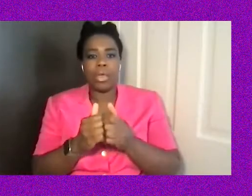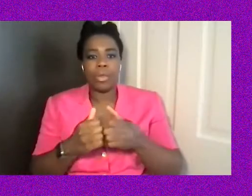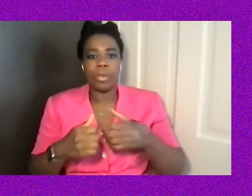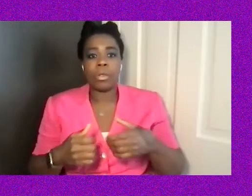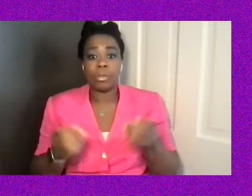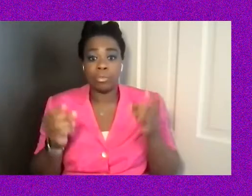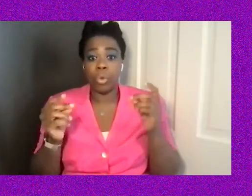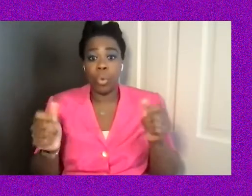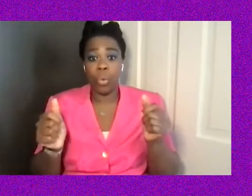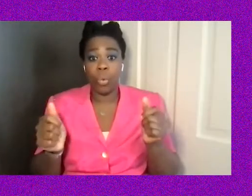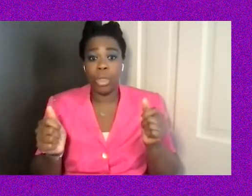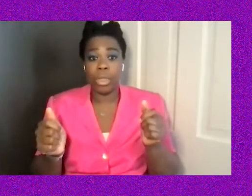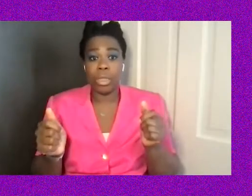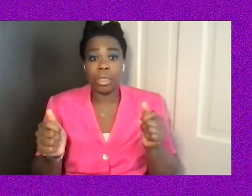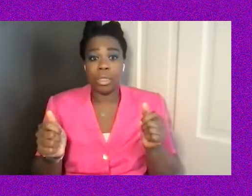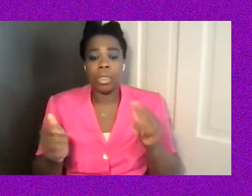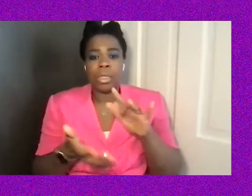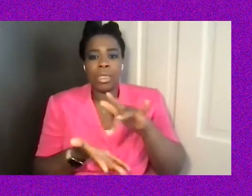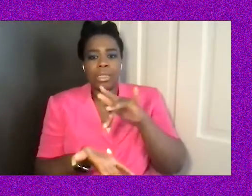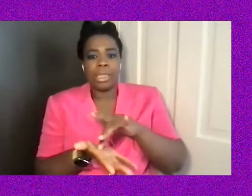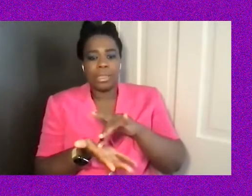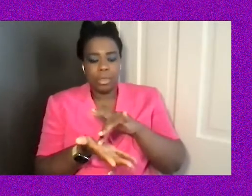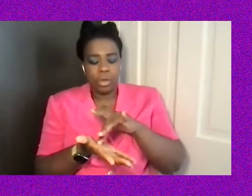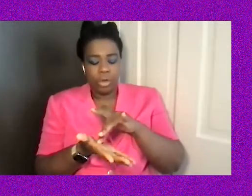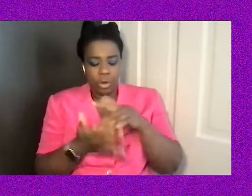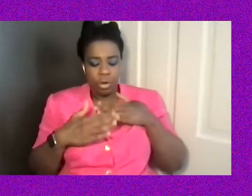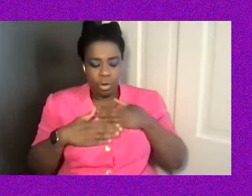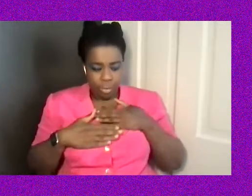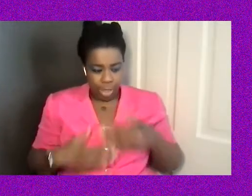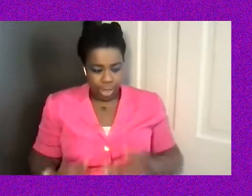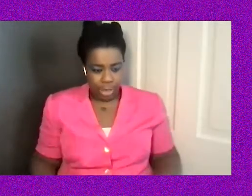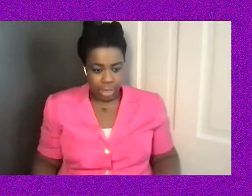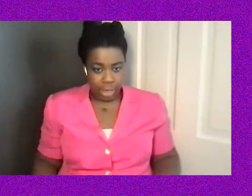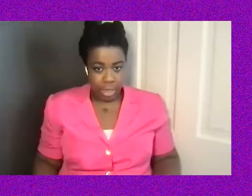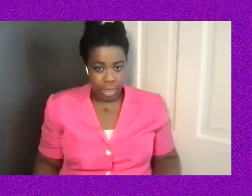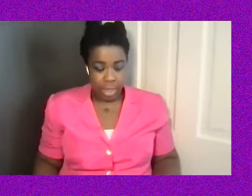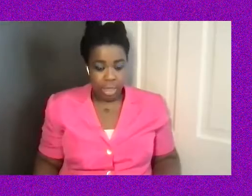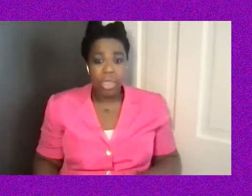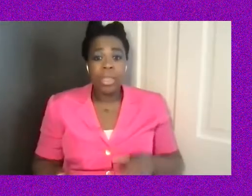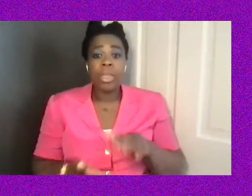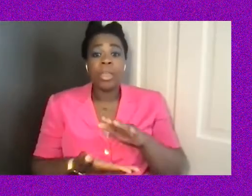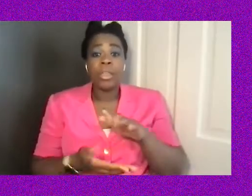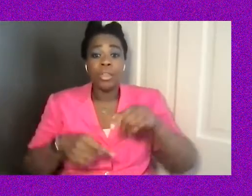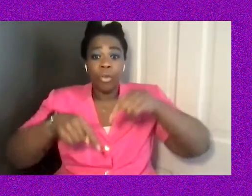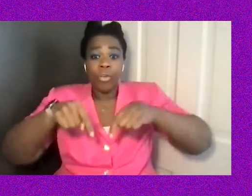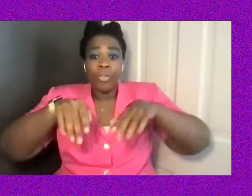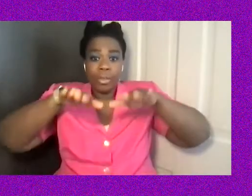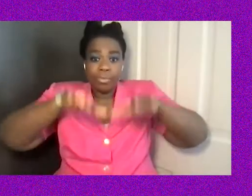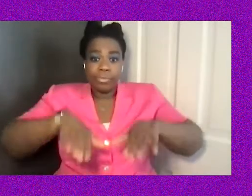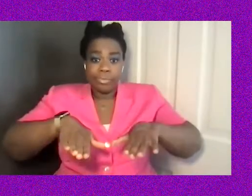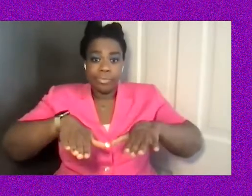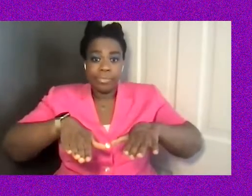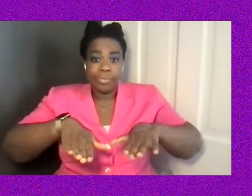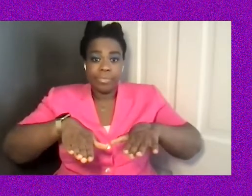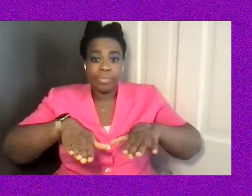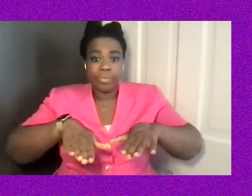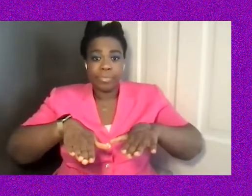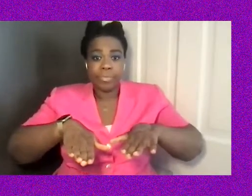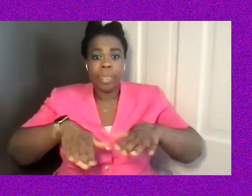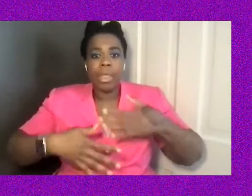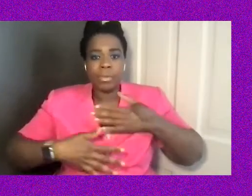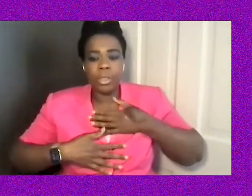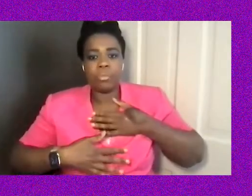quickly, just center yourself in your body. If you can, plant your feet on the floor and just breathe